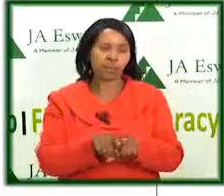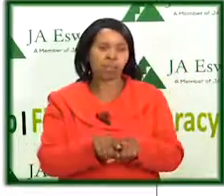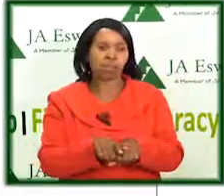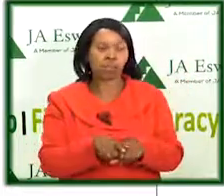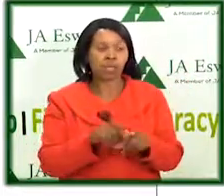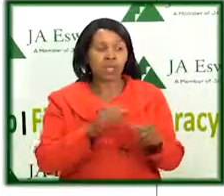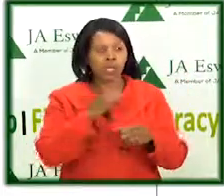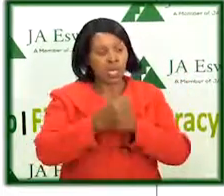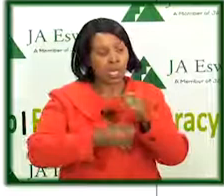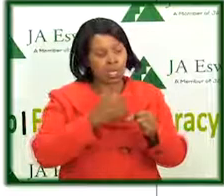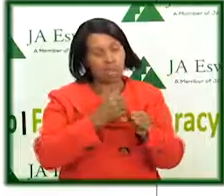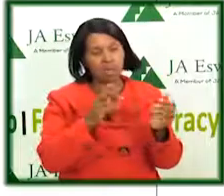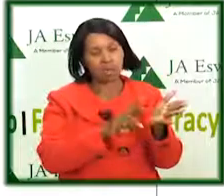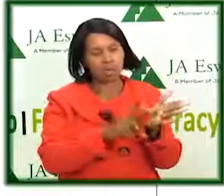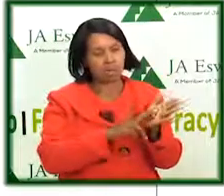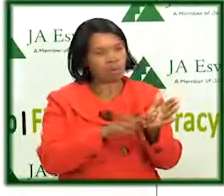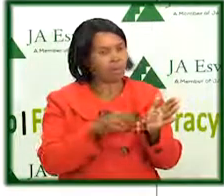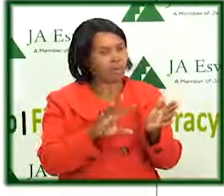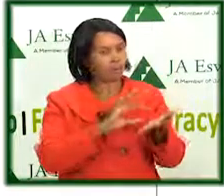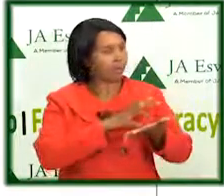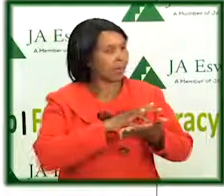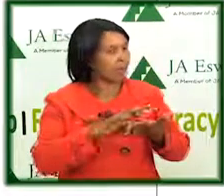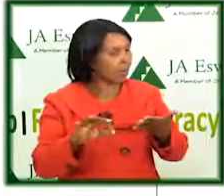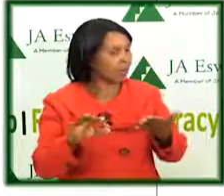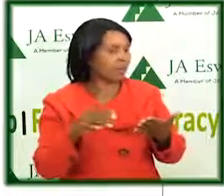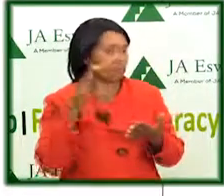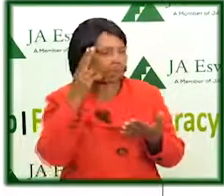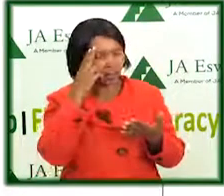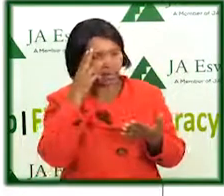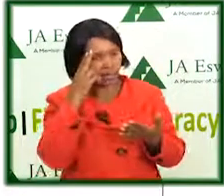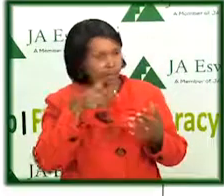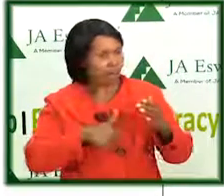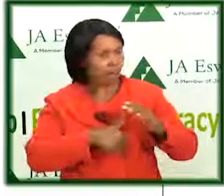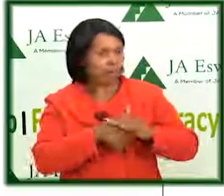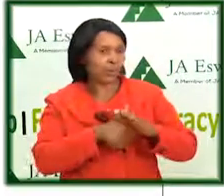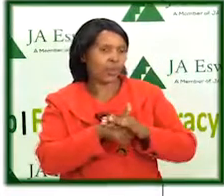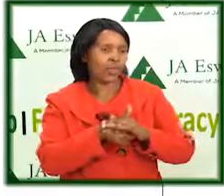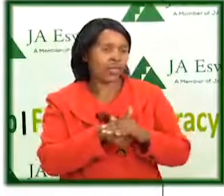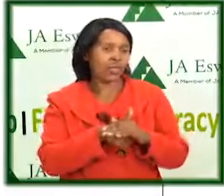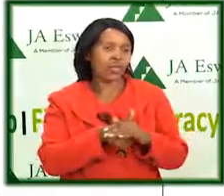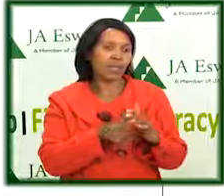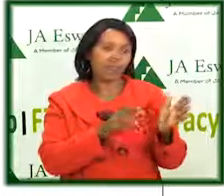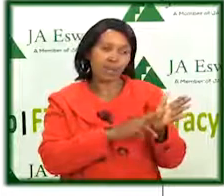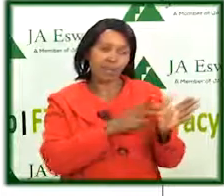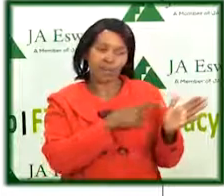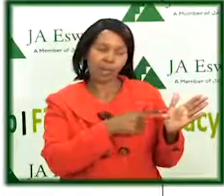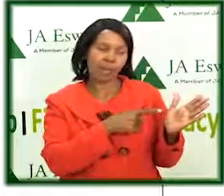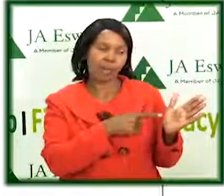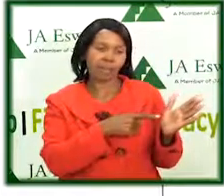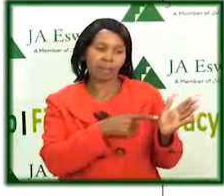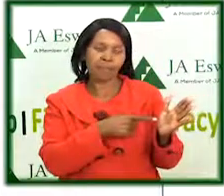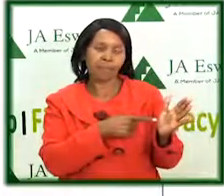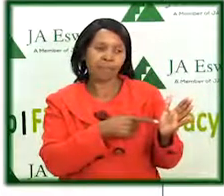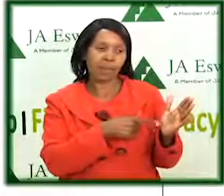the end of year report, and you need to take it seriously, because this is one of the reports that will be assessed